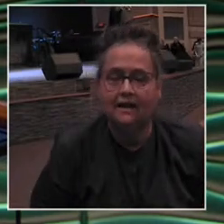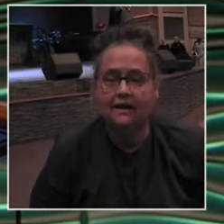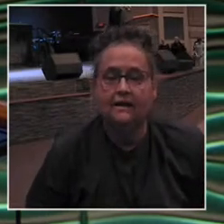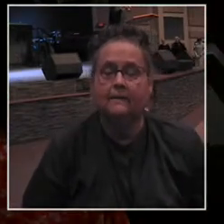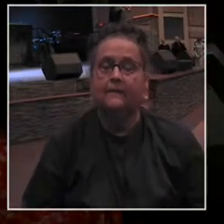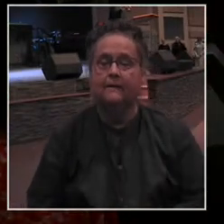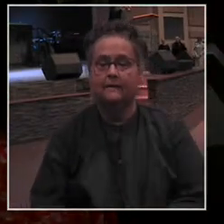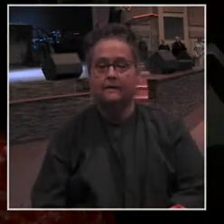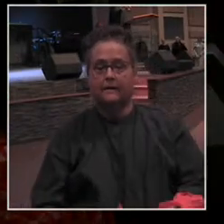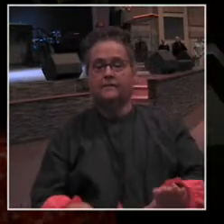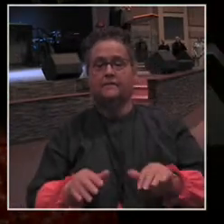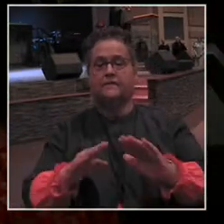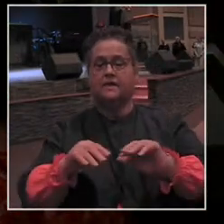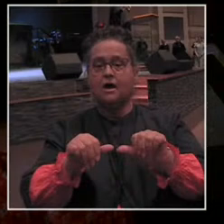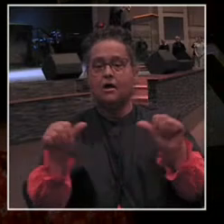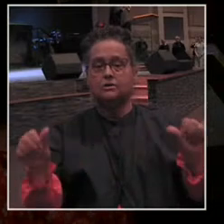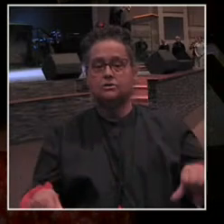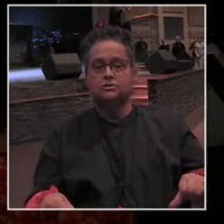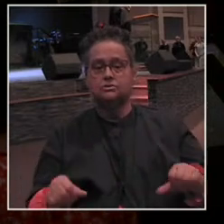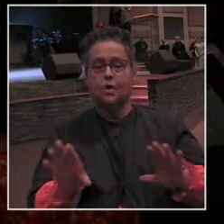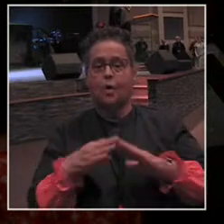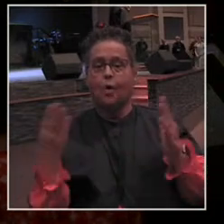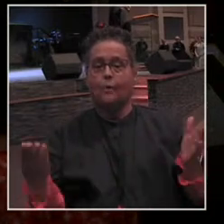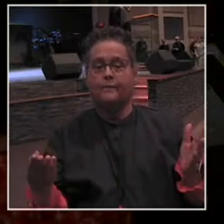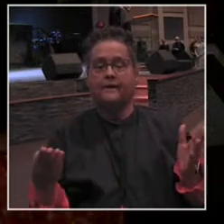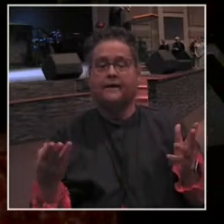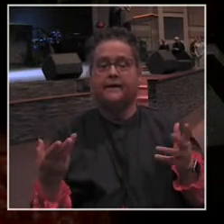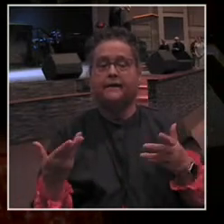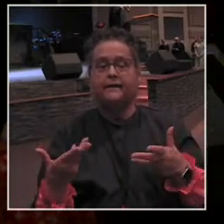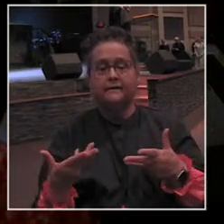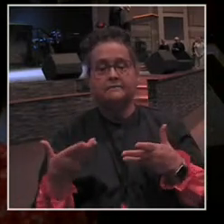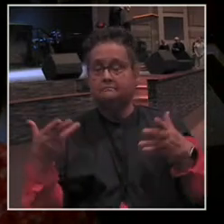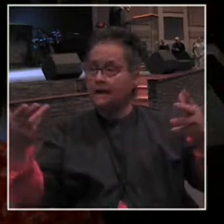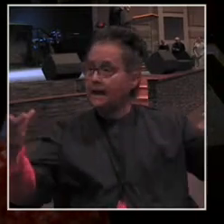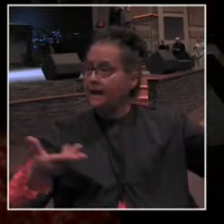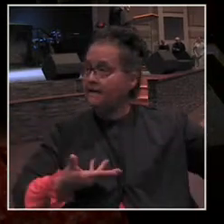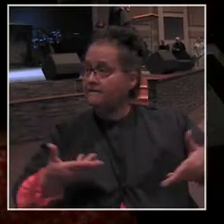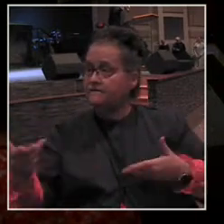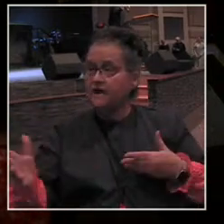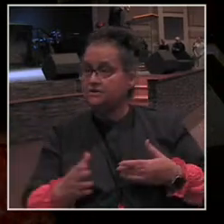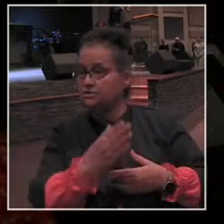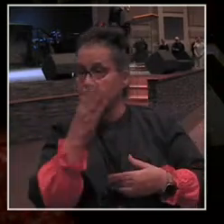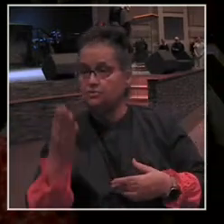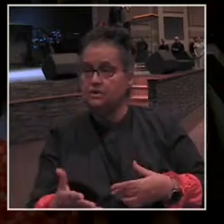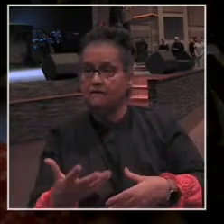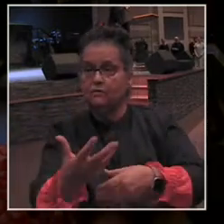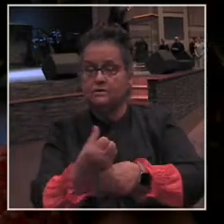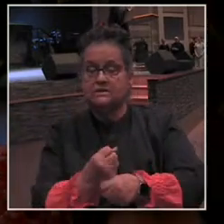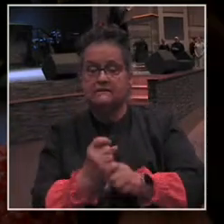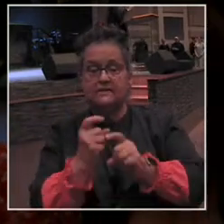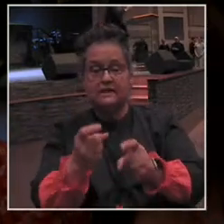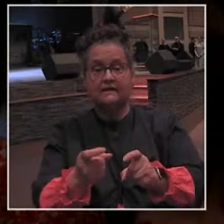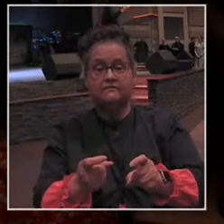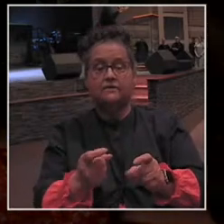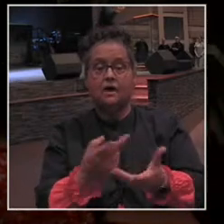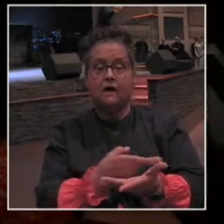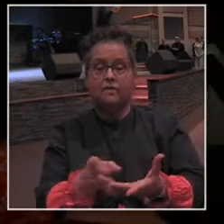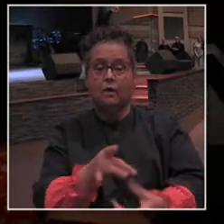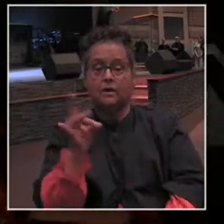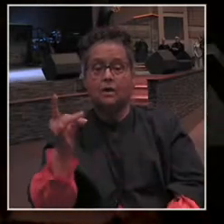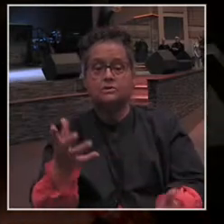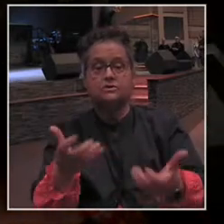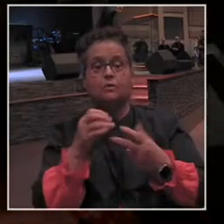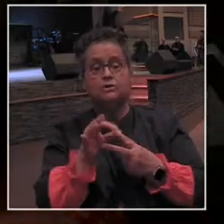These altars are open, and I invite you, if you've never received the gift of the Holy Ghost and you want to choose